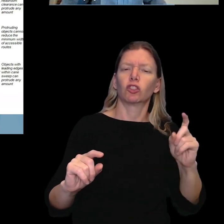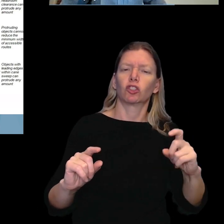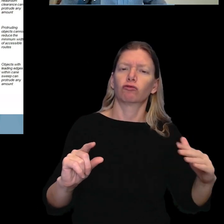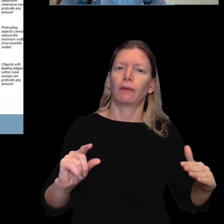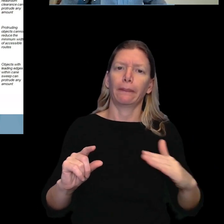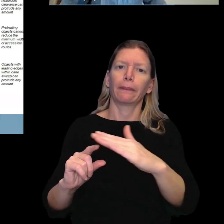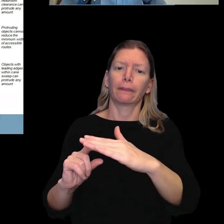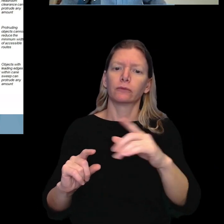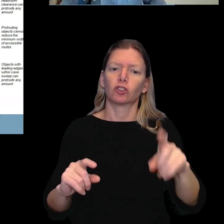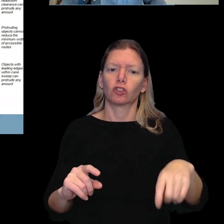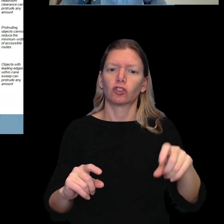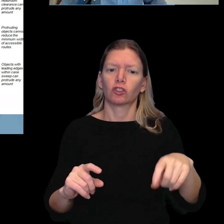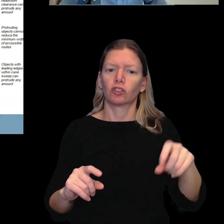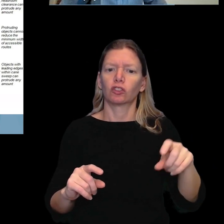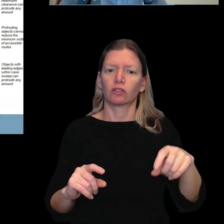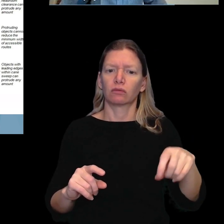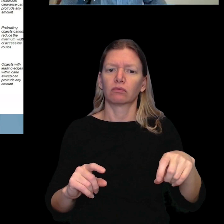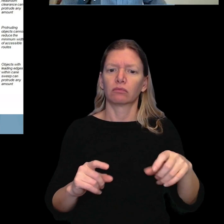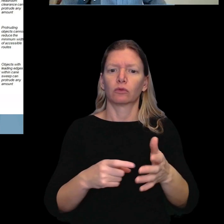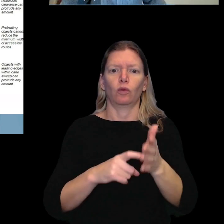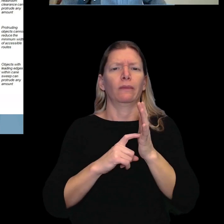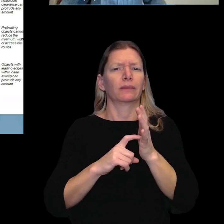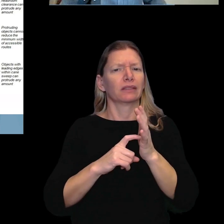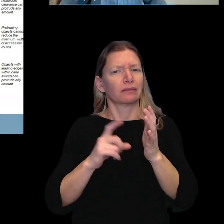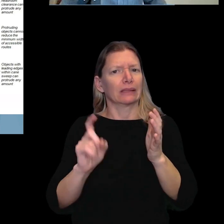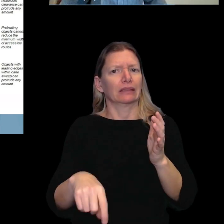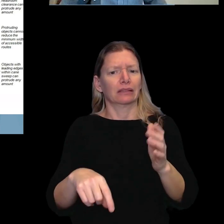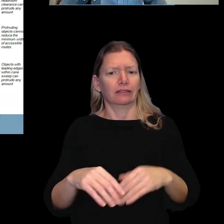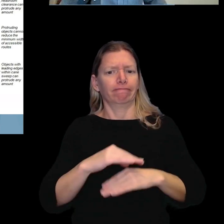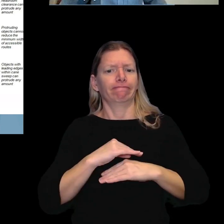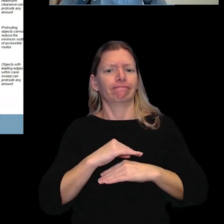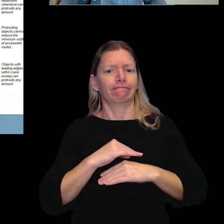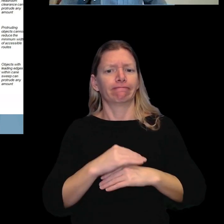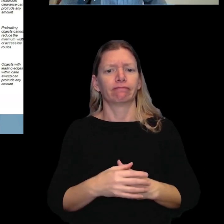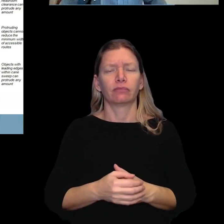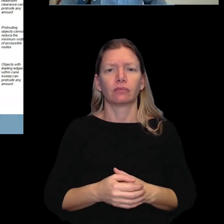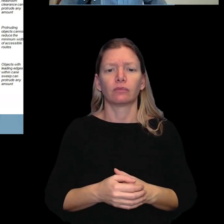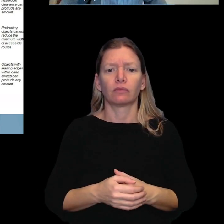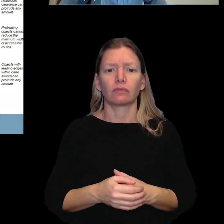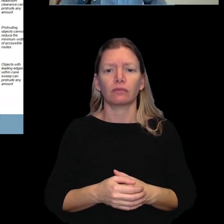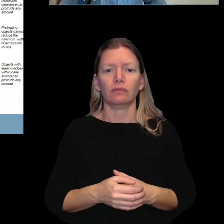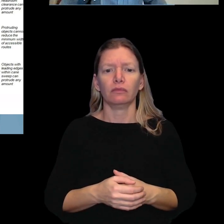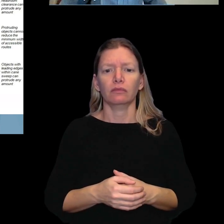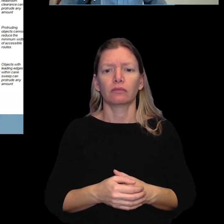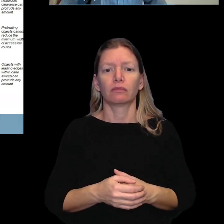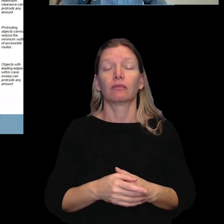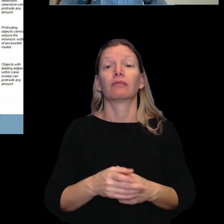be a ramp. It should be the requirements of a ramp should be